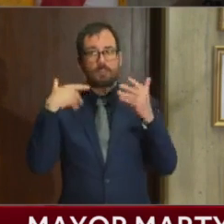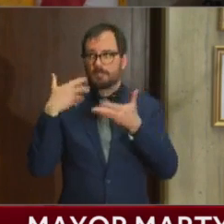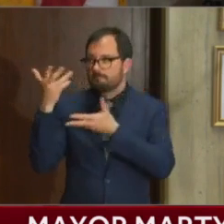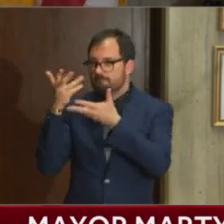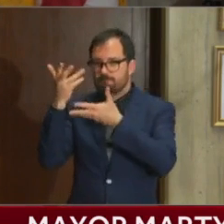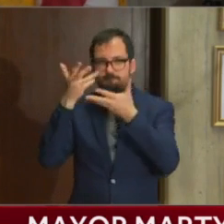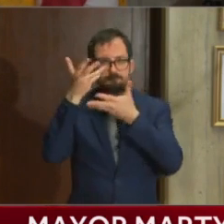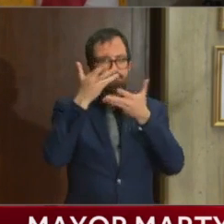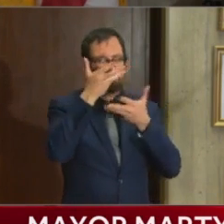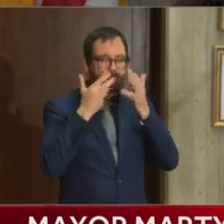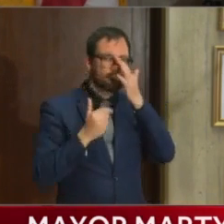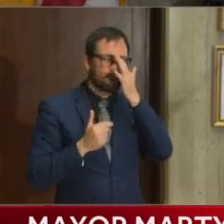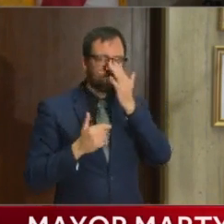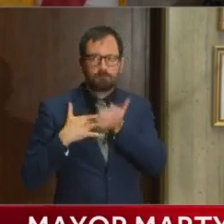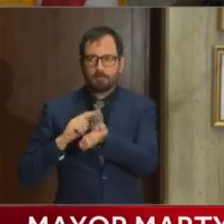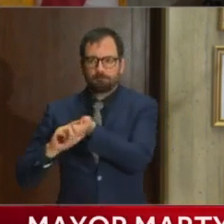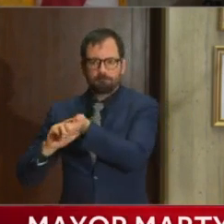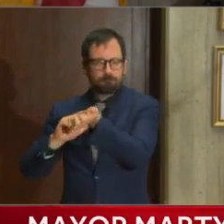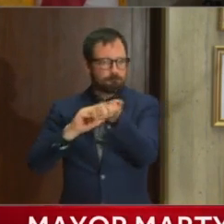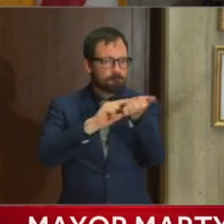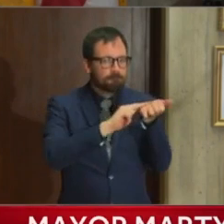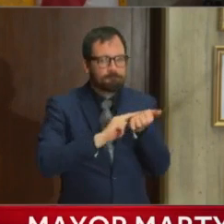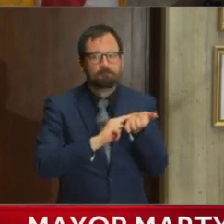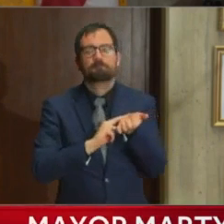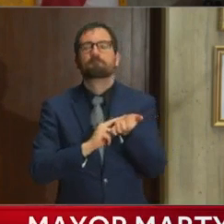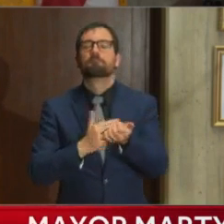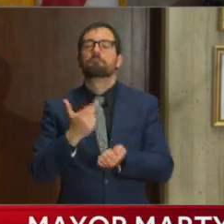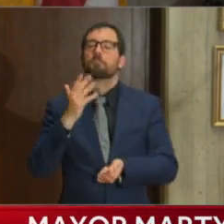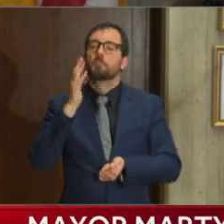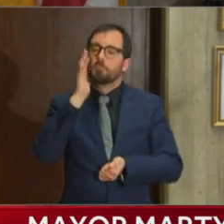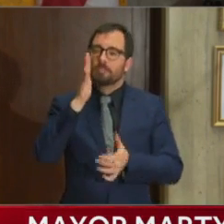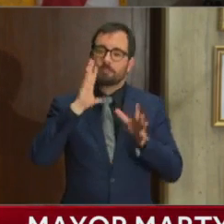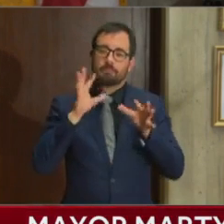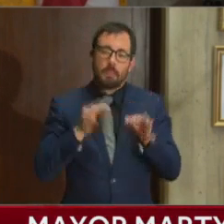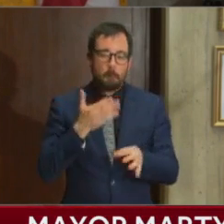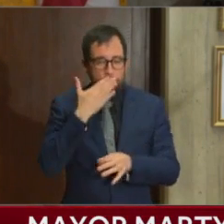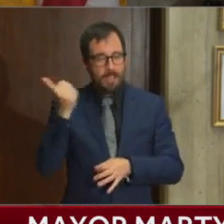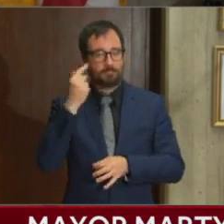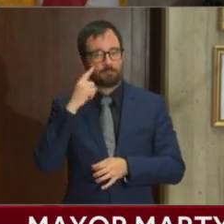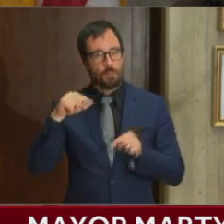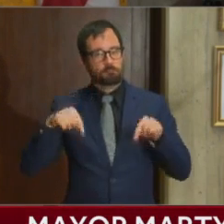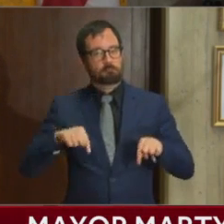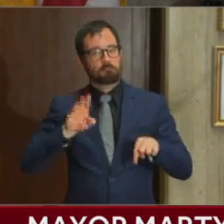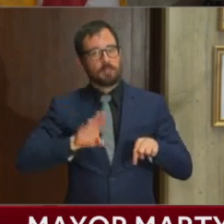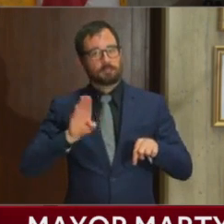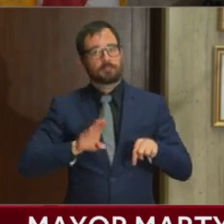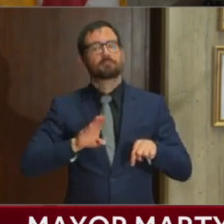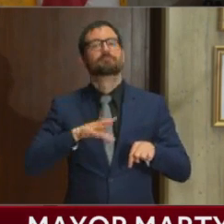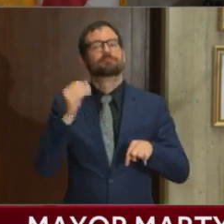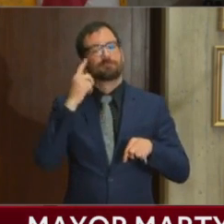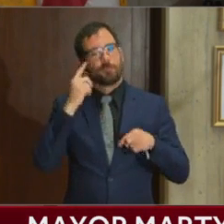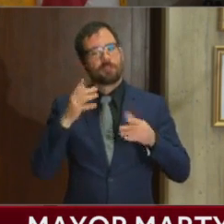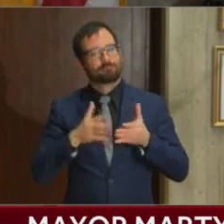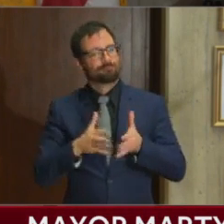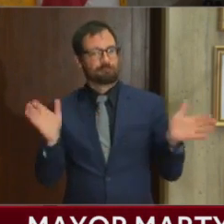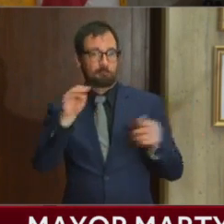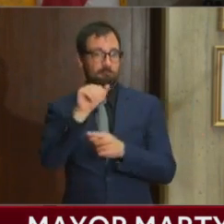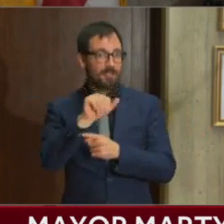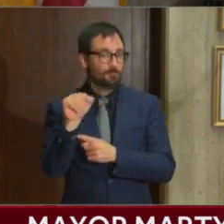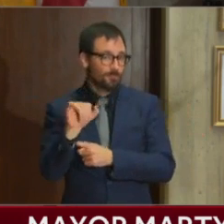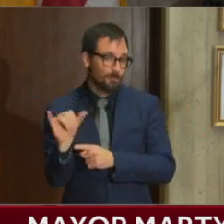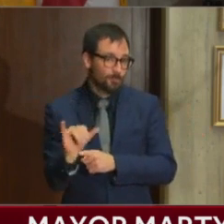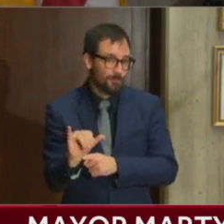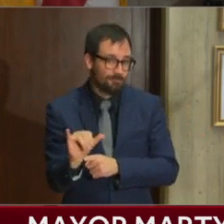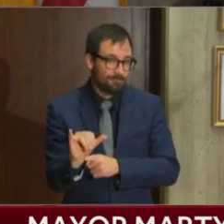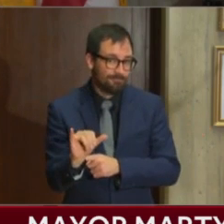Massachusetts. But right now, every single one of us has a role to play. Every single one of us is impacting